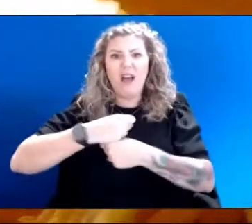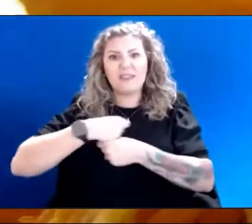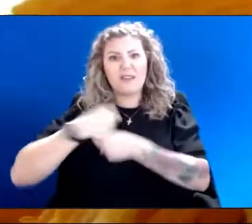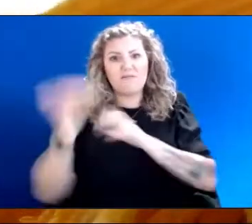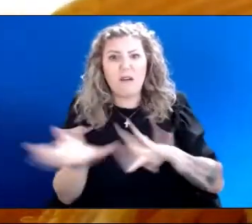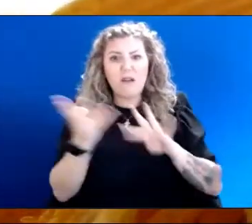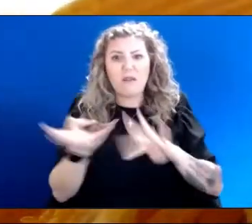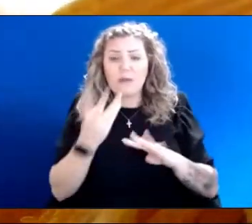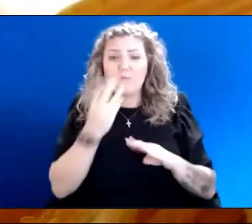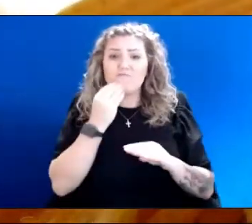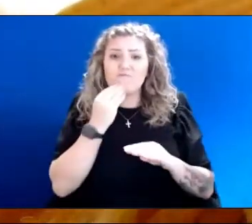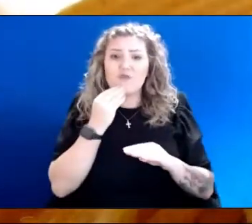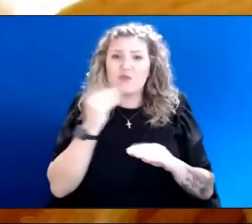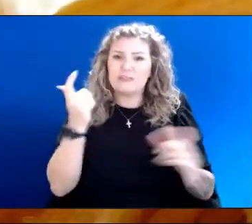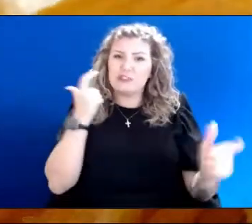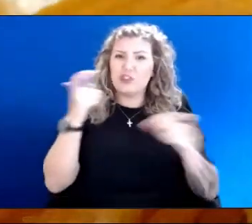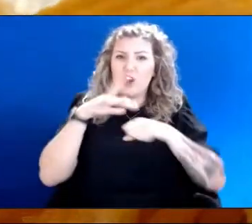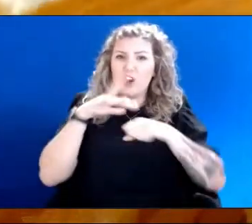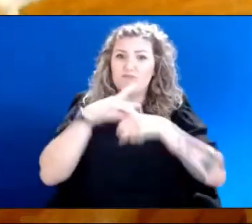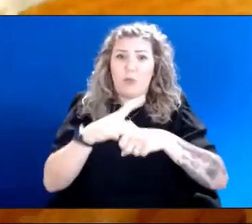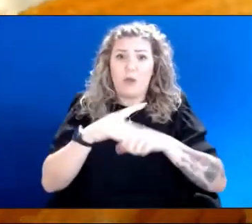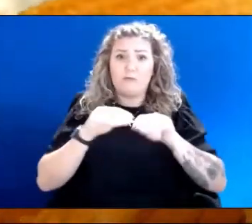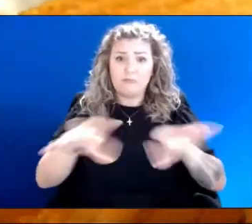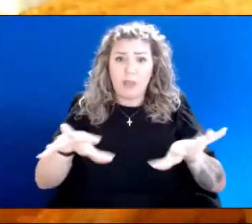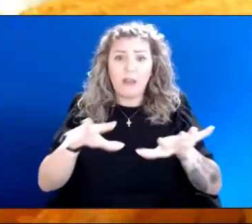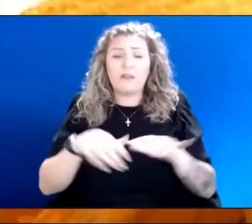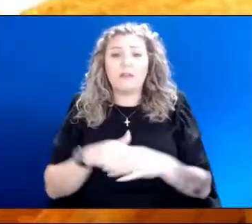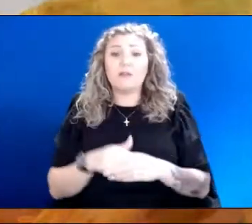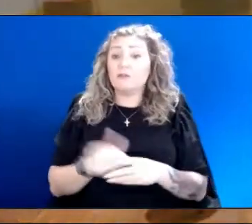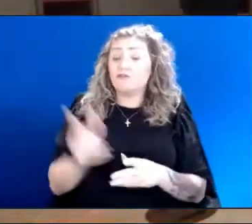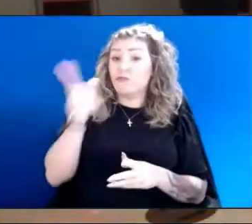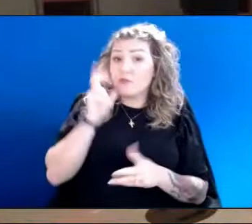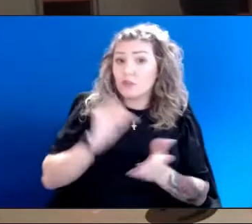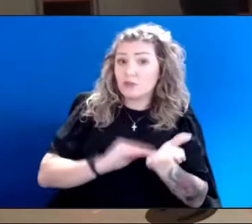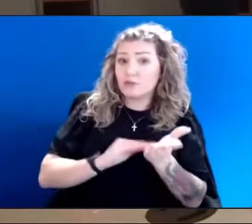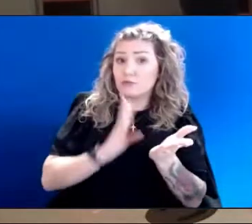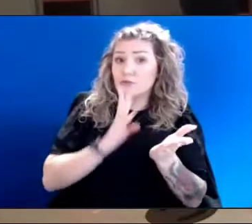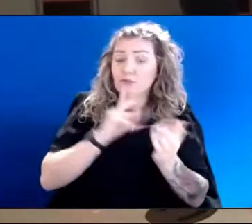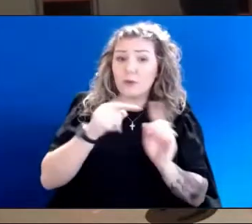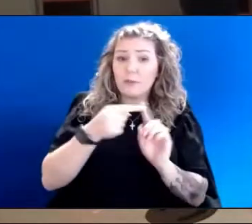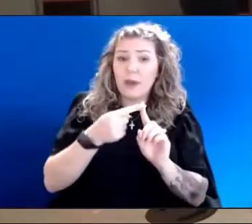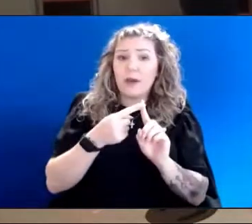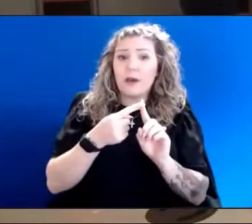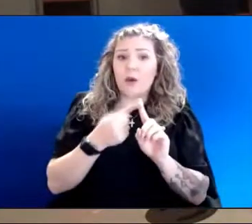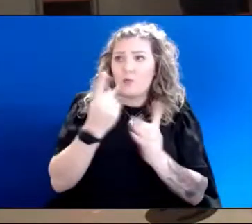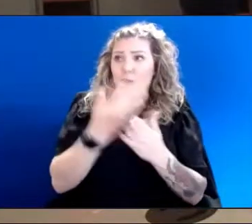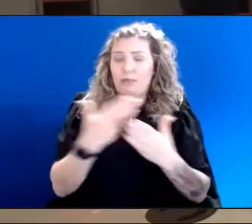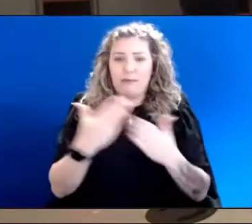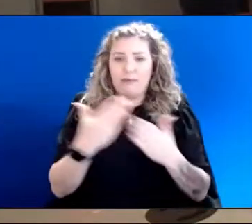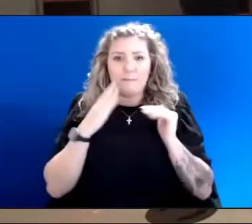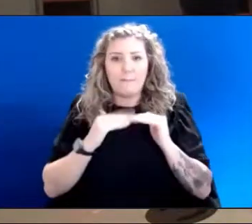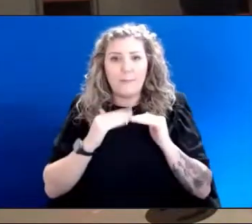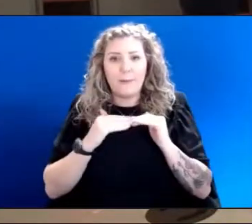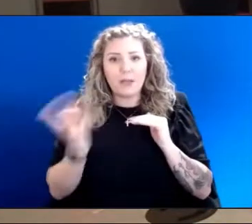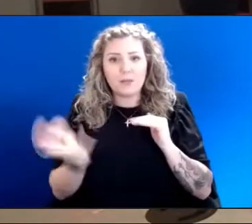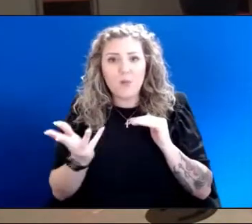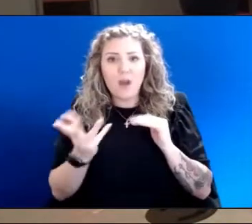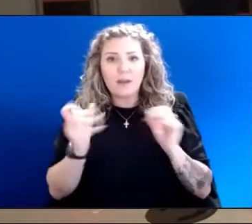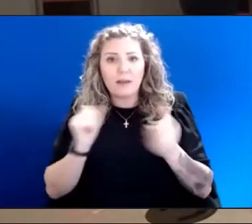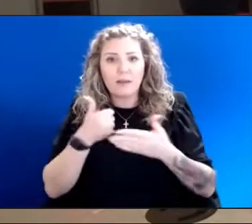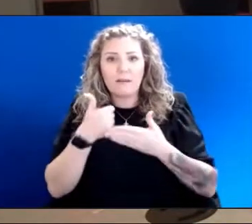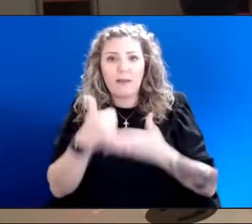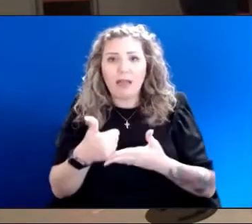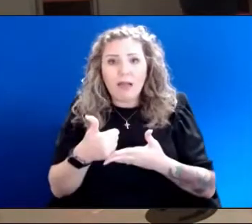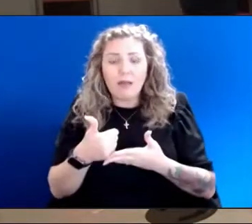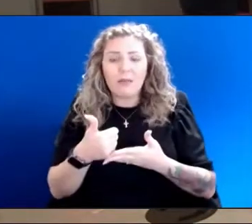global pandemics that's spreading. So, and we've heard doctors talk about how one of the things to minimize that can help you minimize